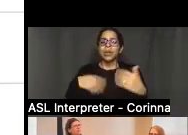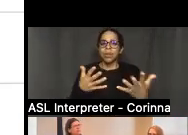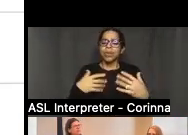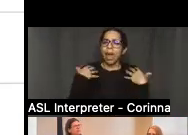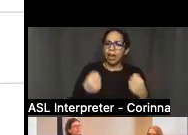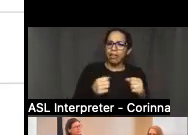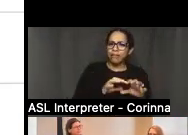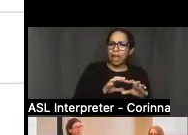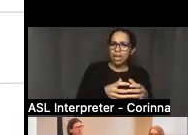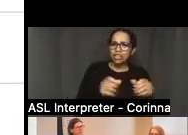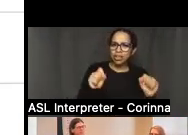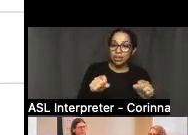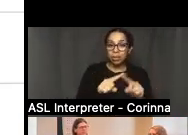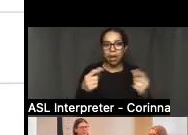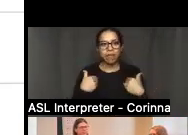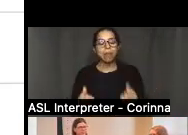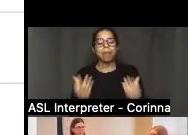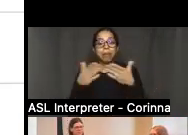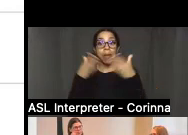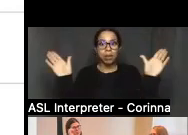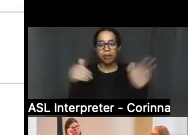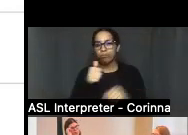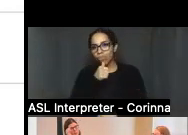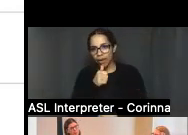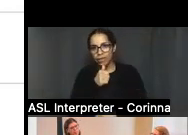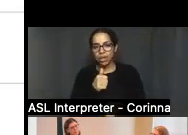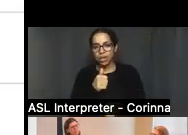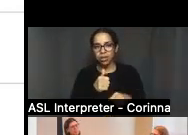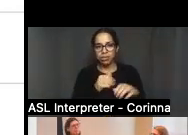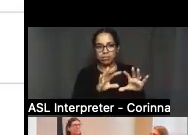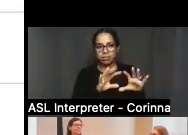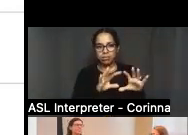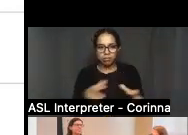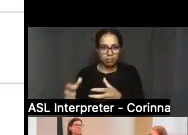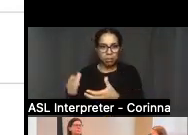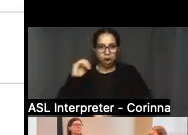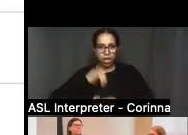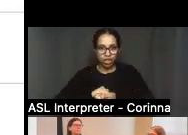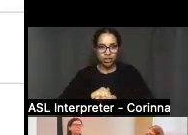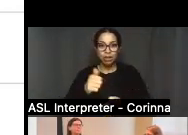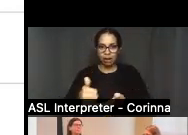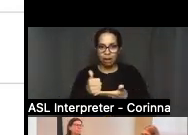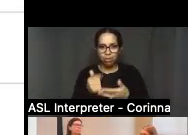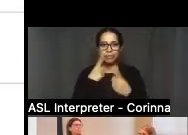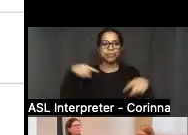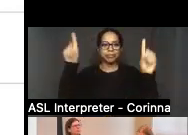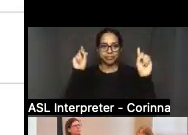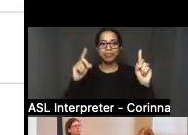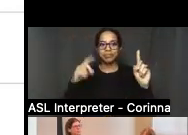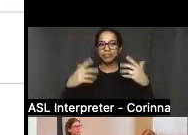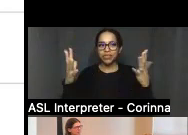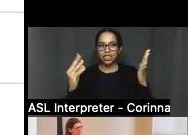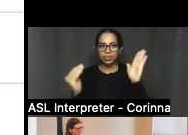many public and private partners who make the CHAZ happen. And those folks are listed up here on the screen.